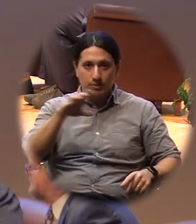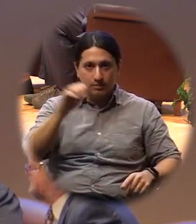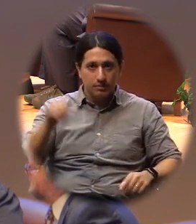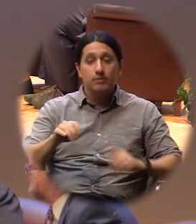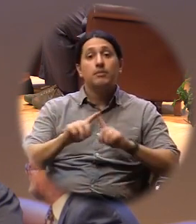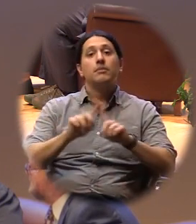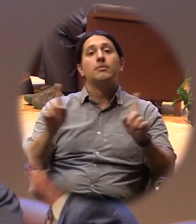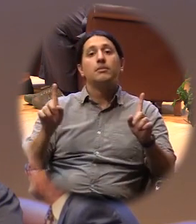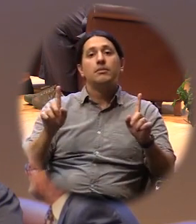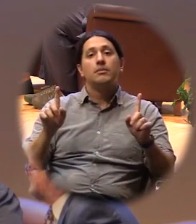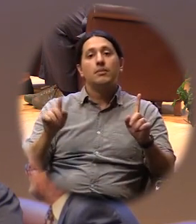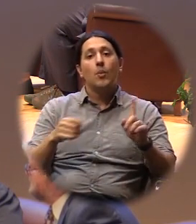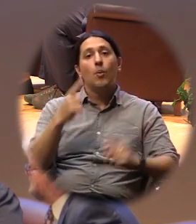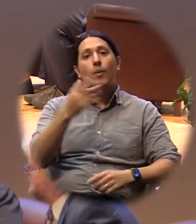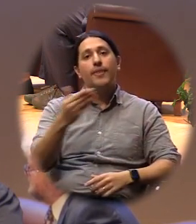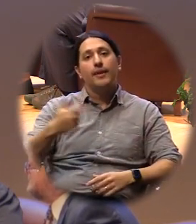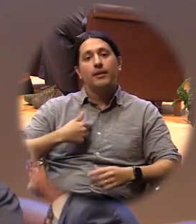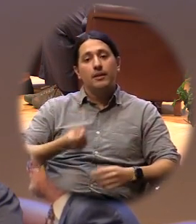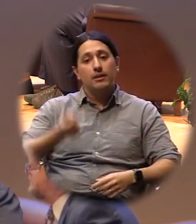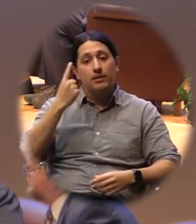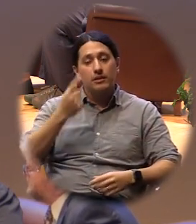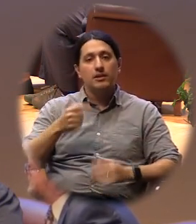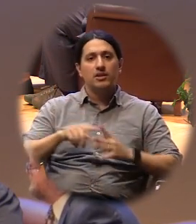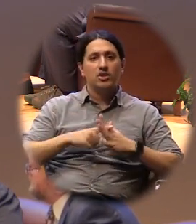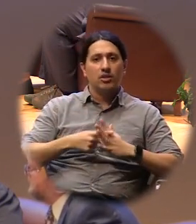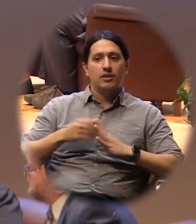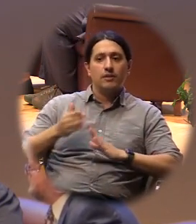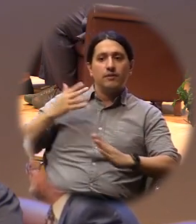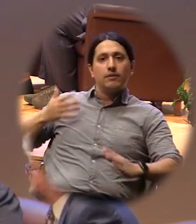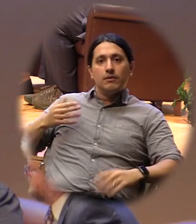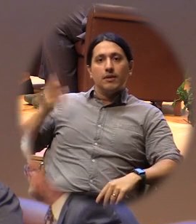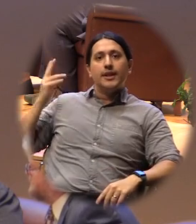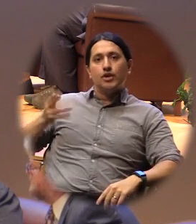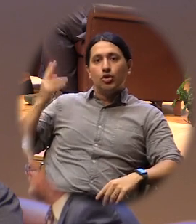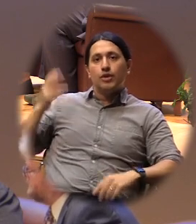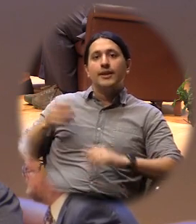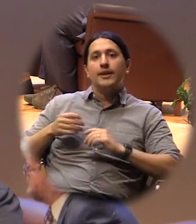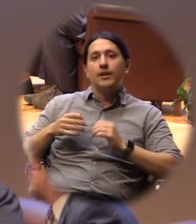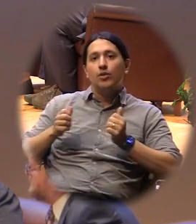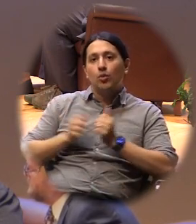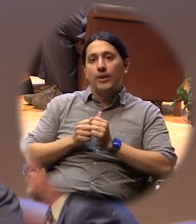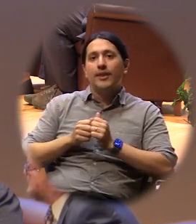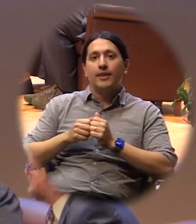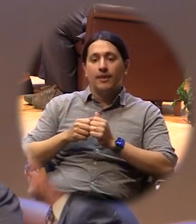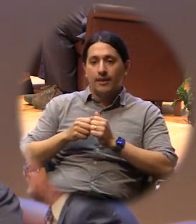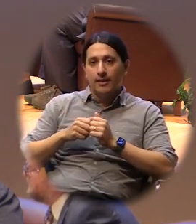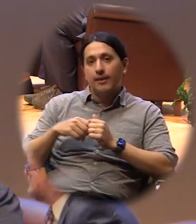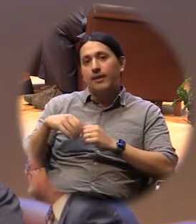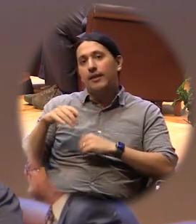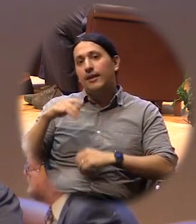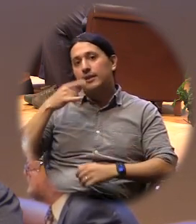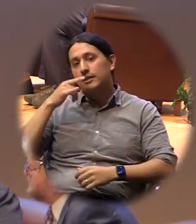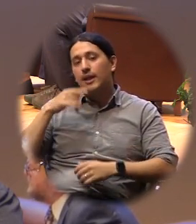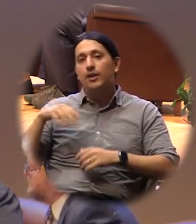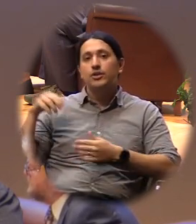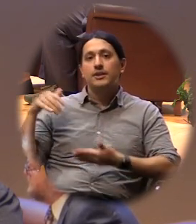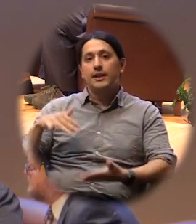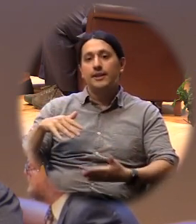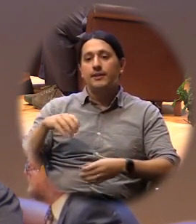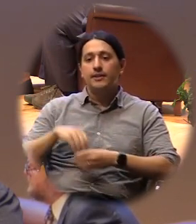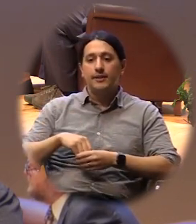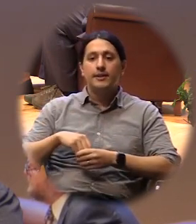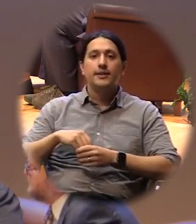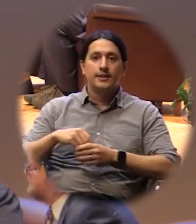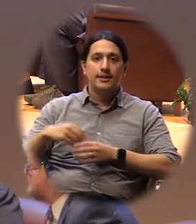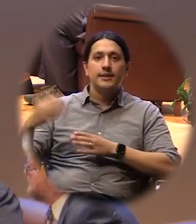I've come to understand in in starting historically with child infant and child study in the field of psychology is that